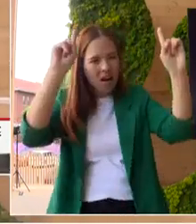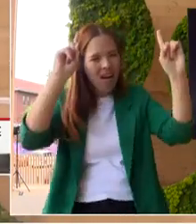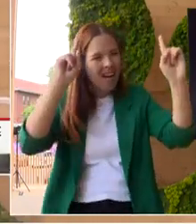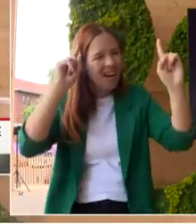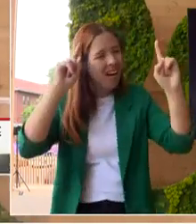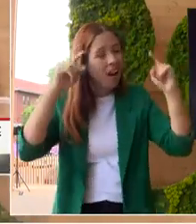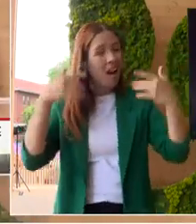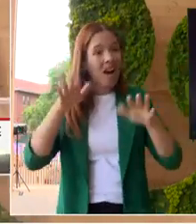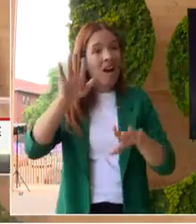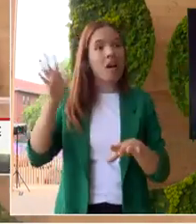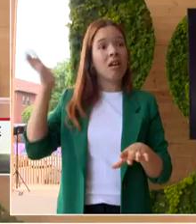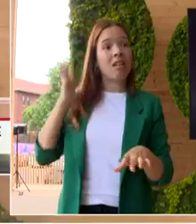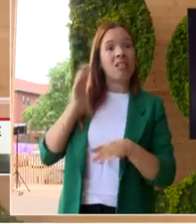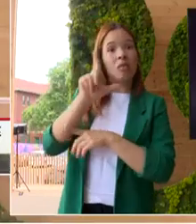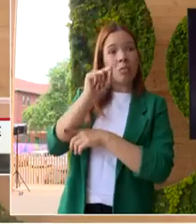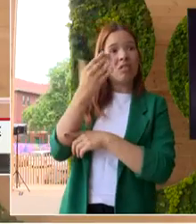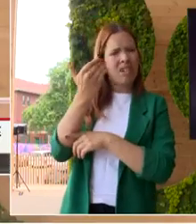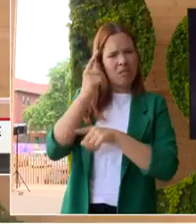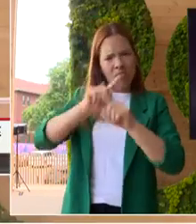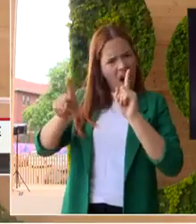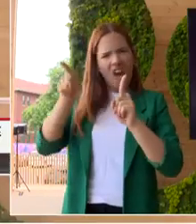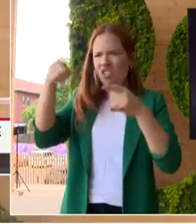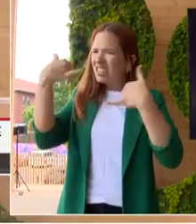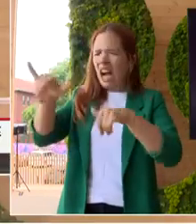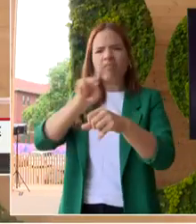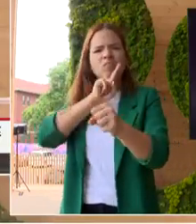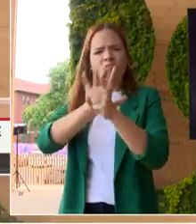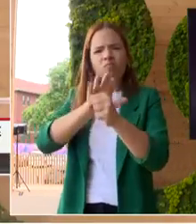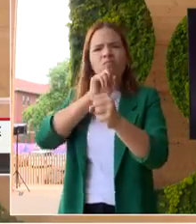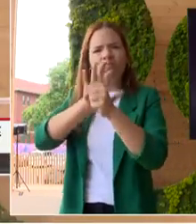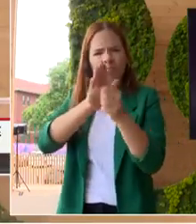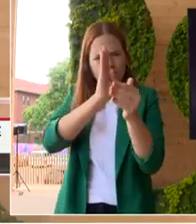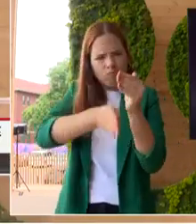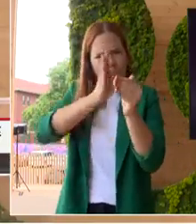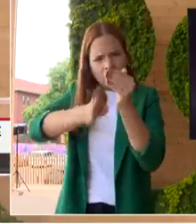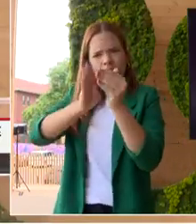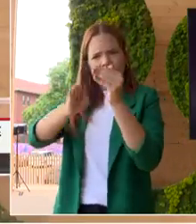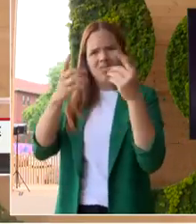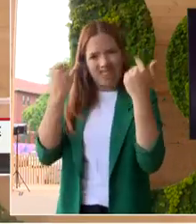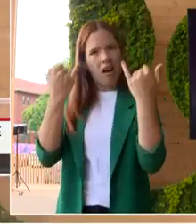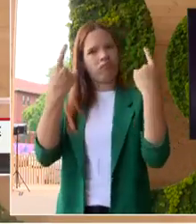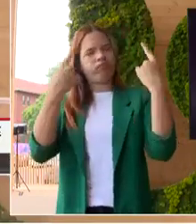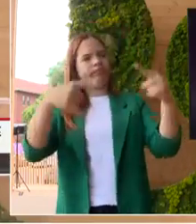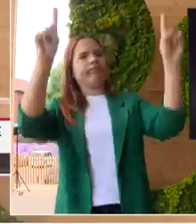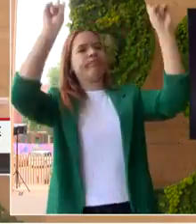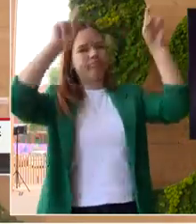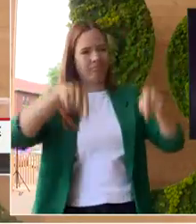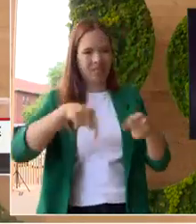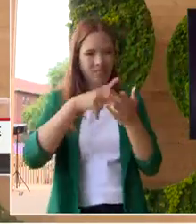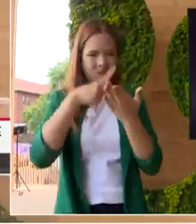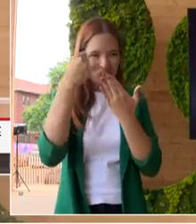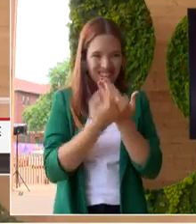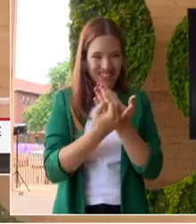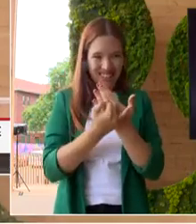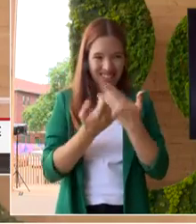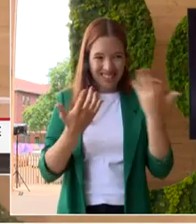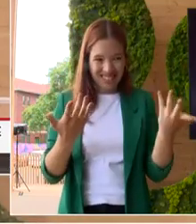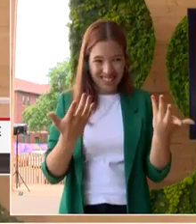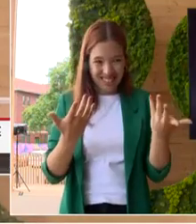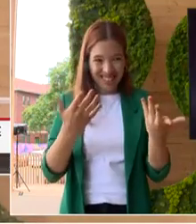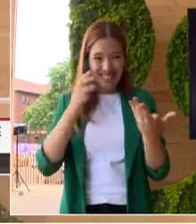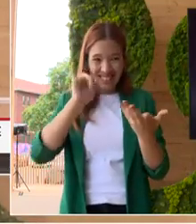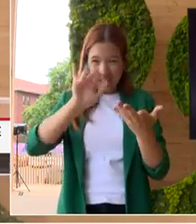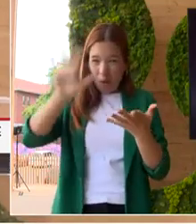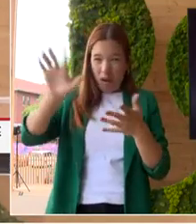in 2015. And as I stand here in 2023, we are delivering on every